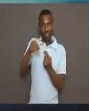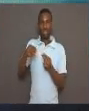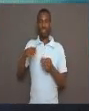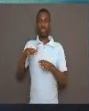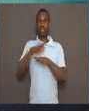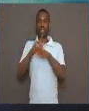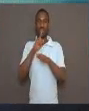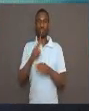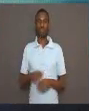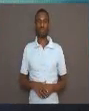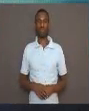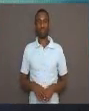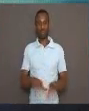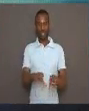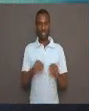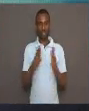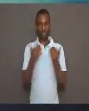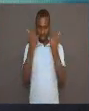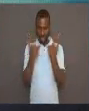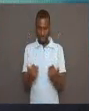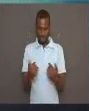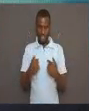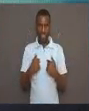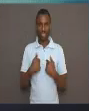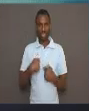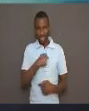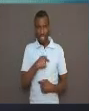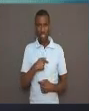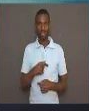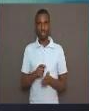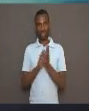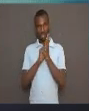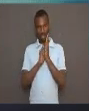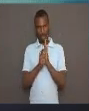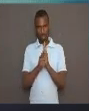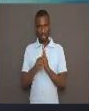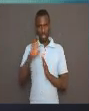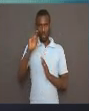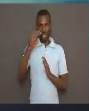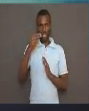Students, we have just looked at an example of cohesion.